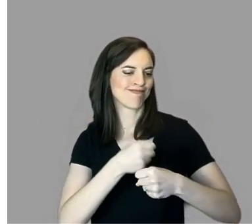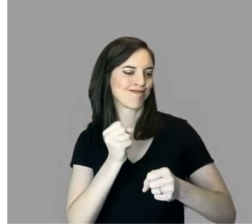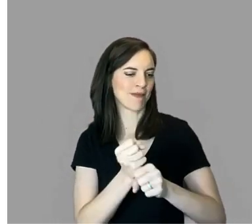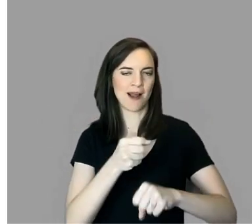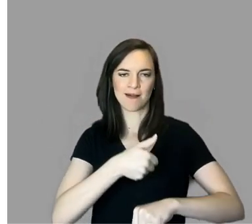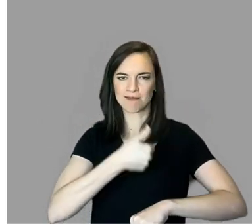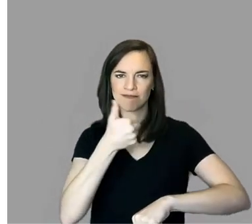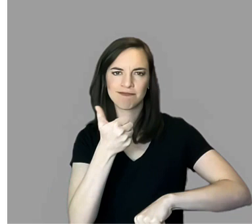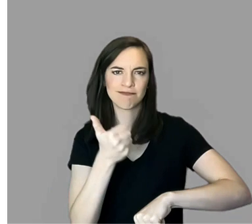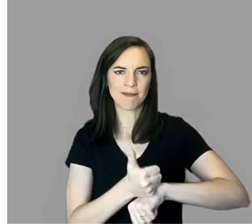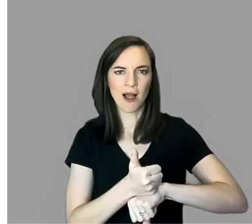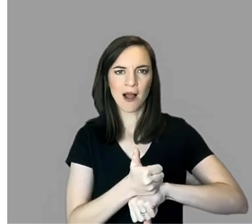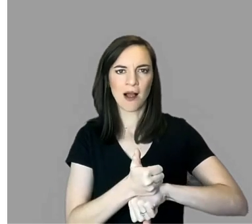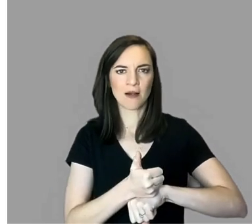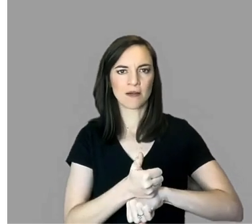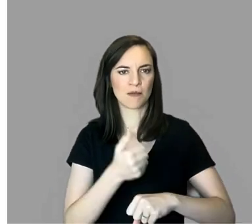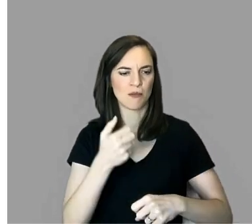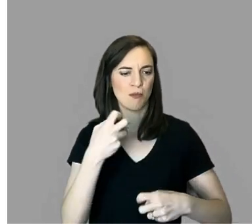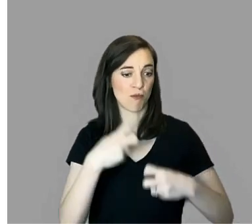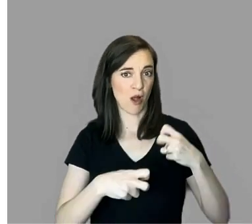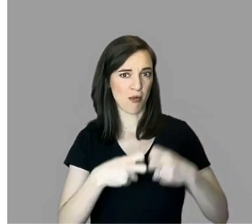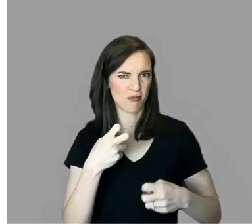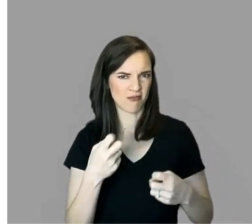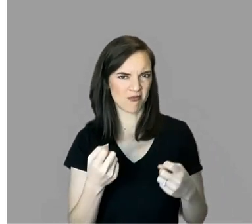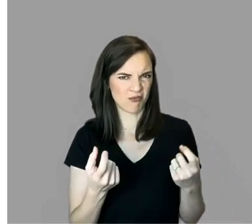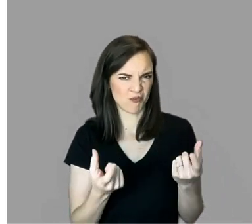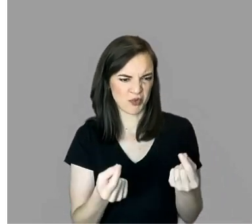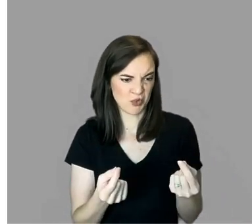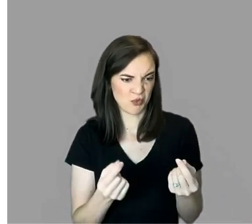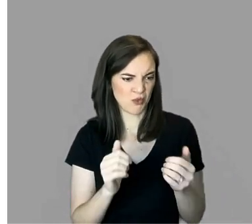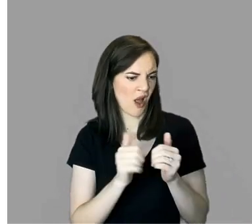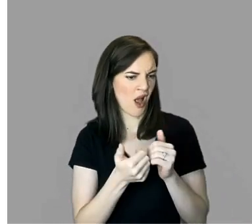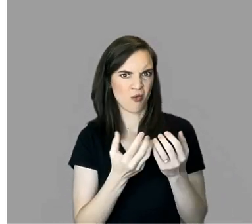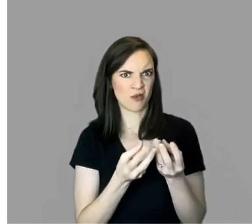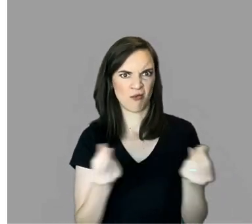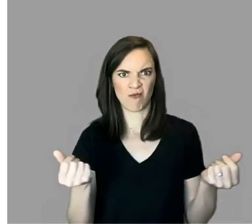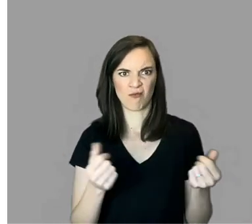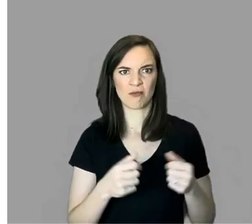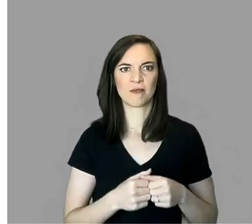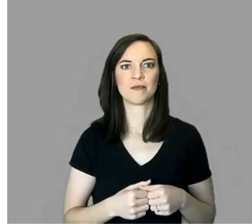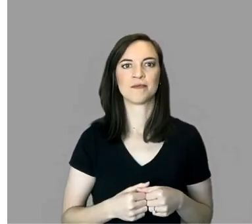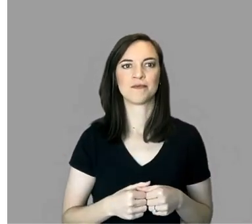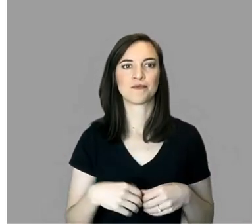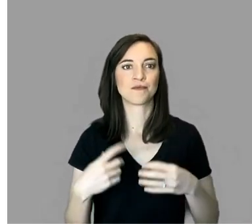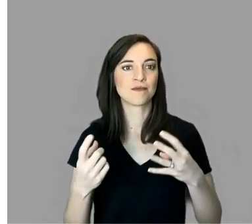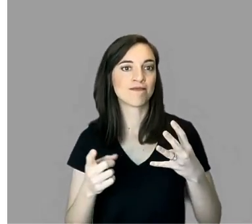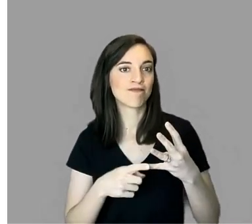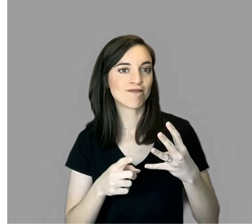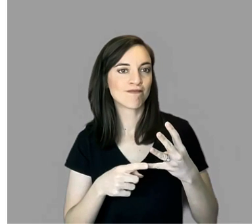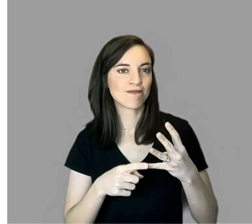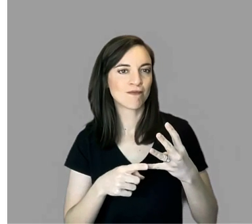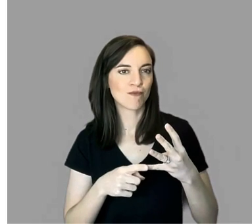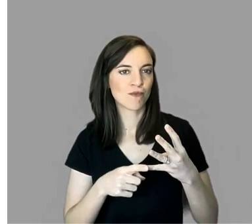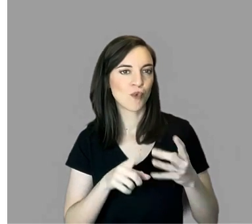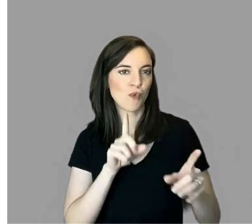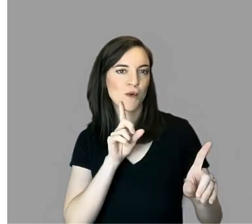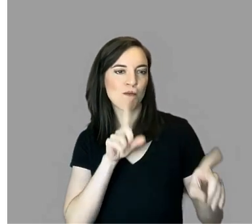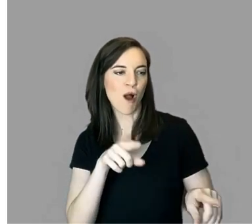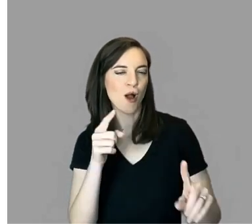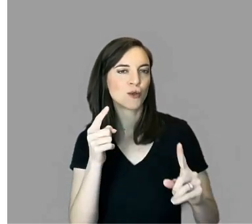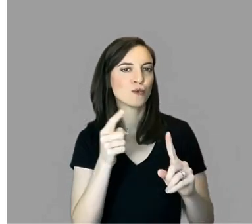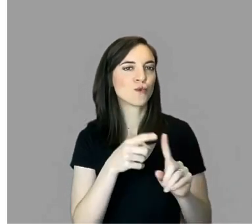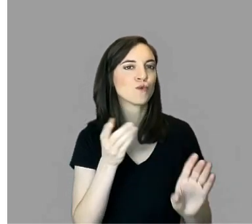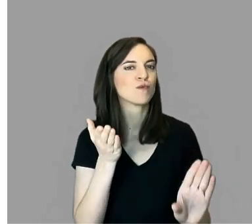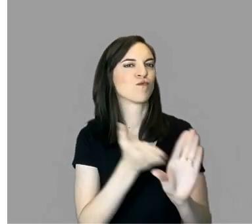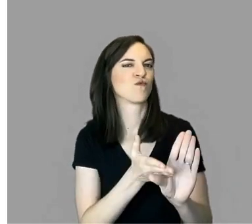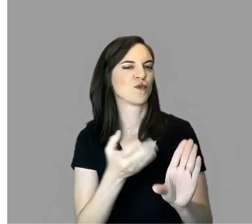Step 3. Instruction or intervention design. What are we going to do about it? And Step 4,